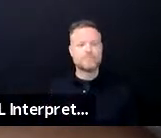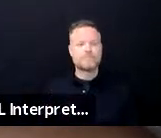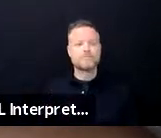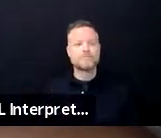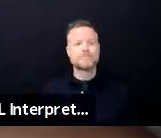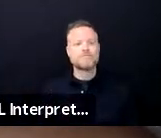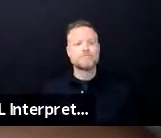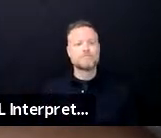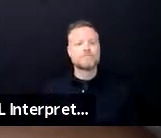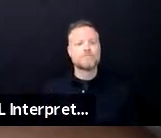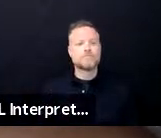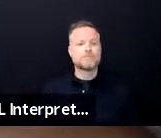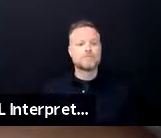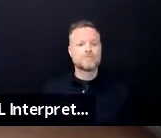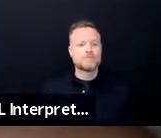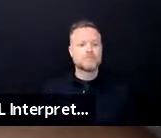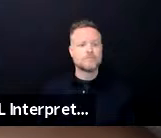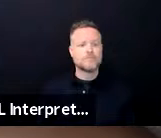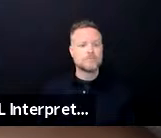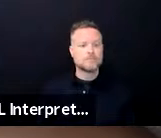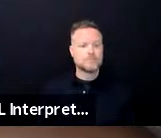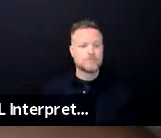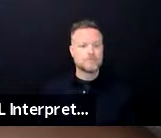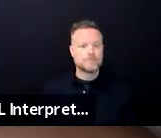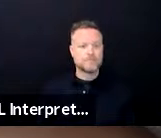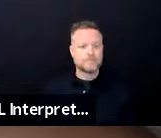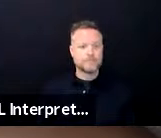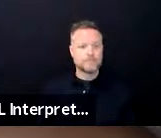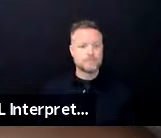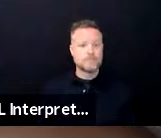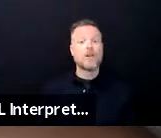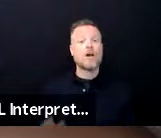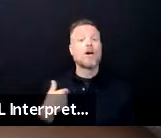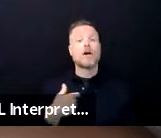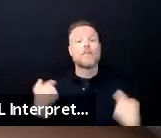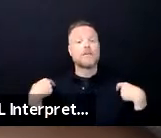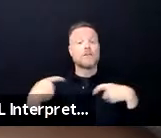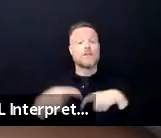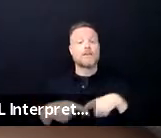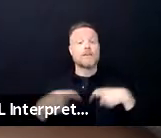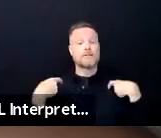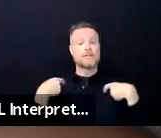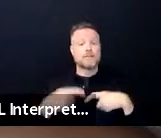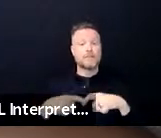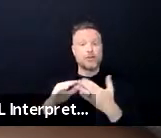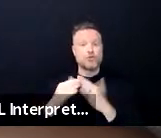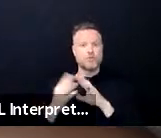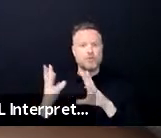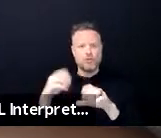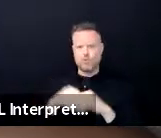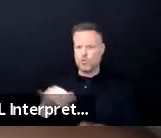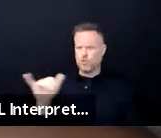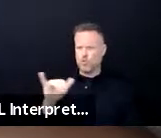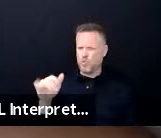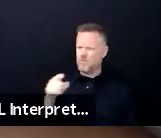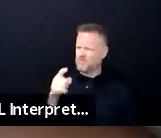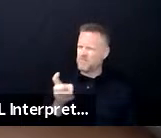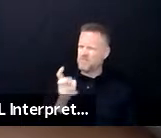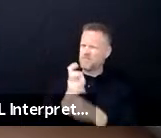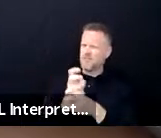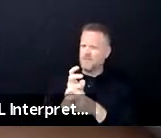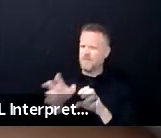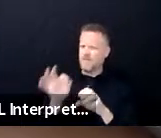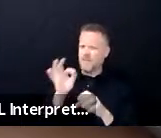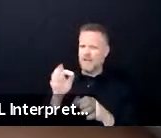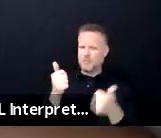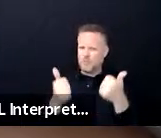well. We also wanted to include the Hispanic community, and it was a little more difficult finding pastors